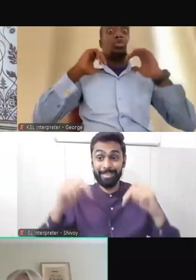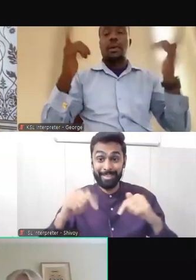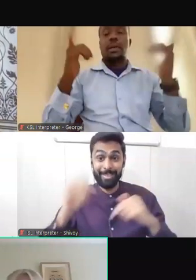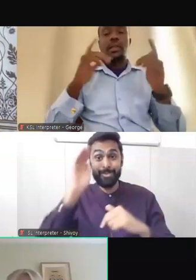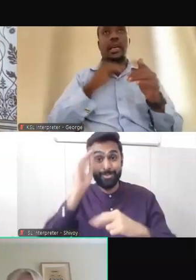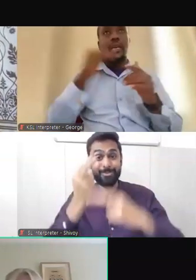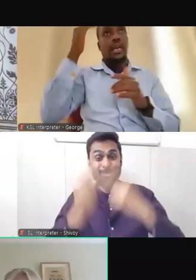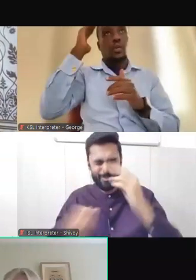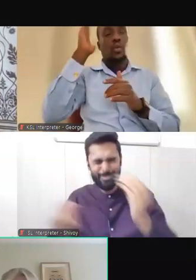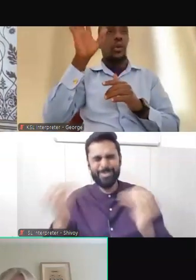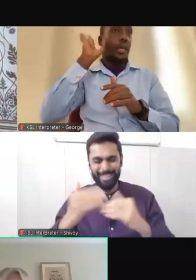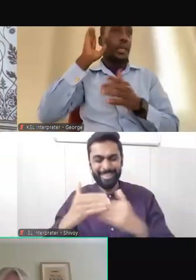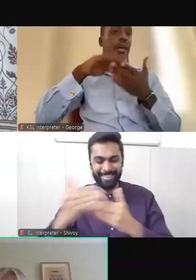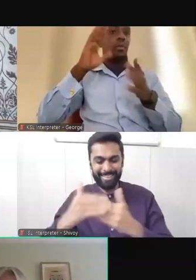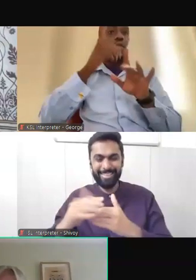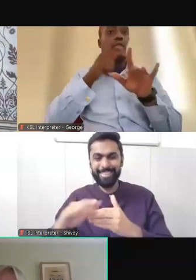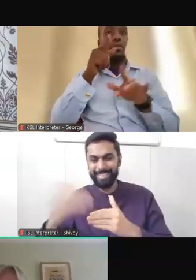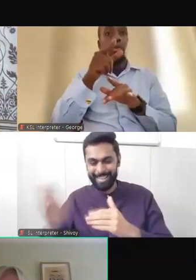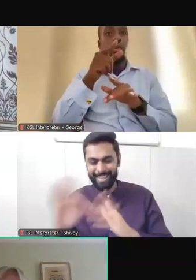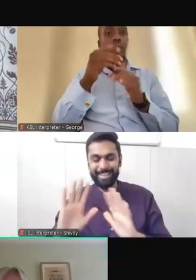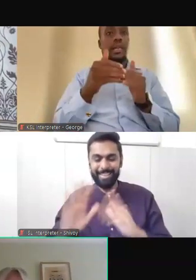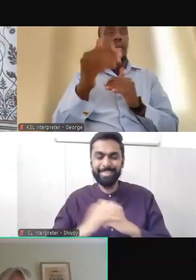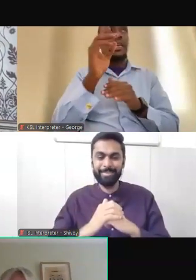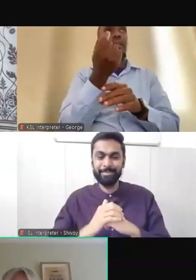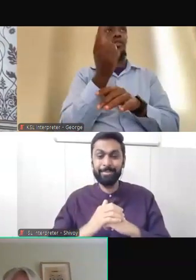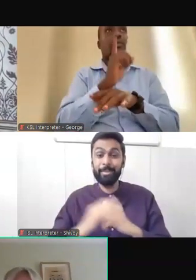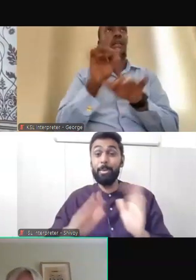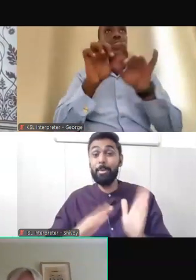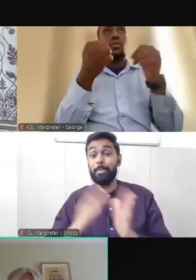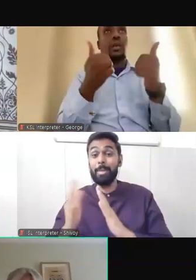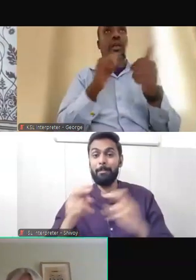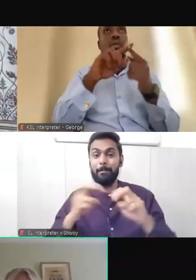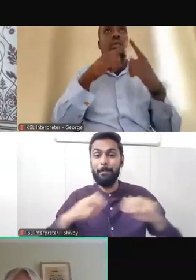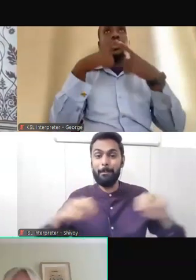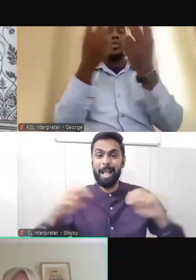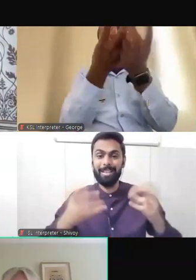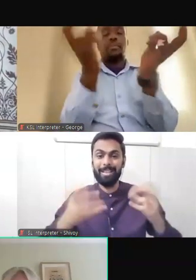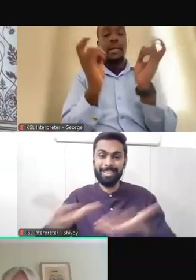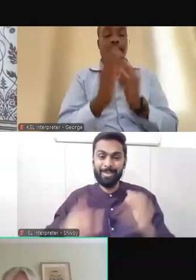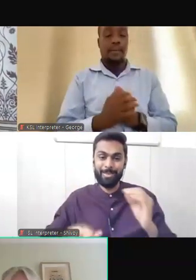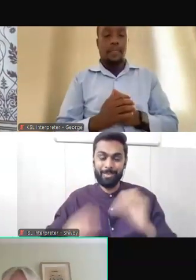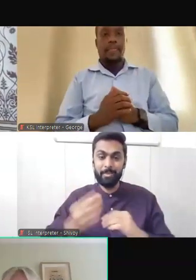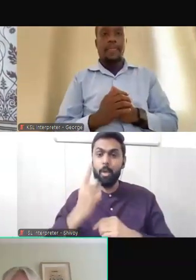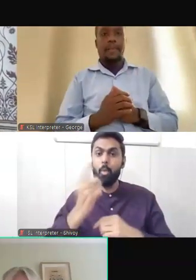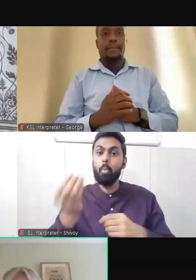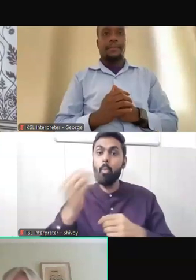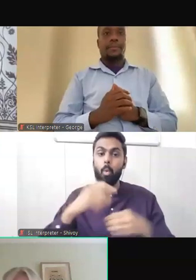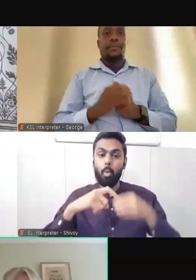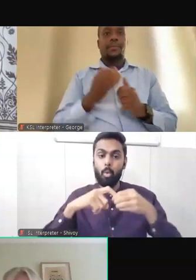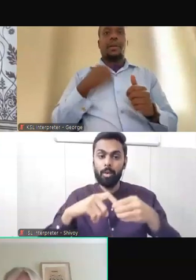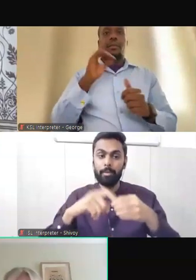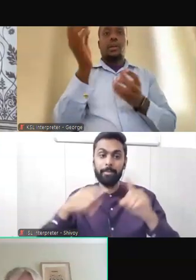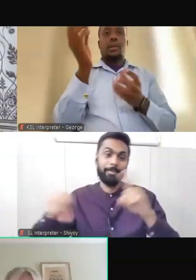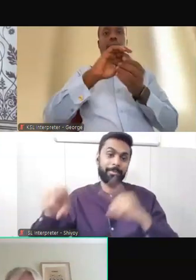much more from you in the next few minutes as well when we go to the panel. So we have one more question for